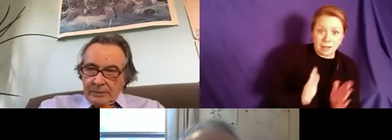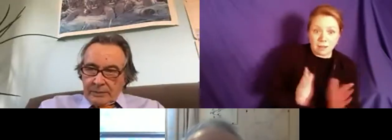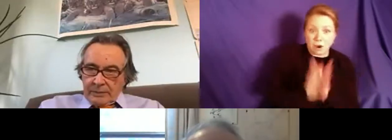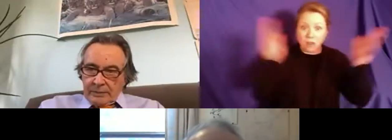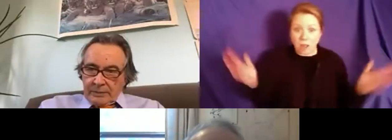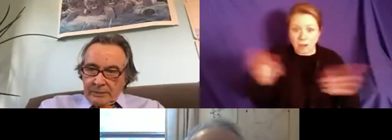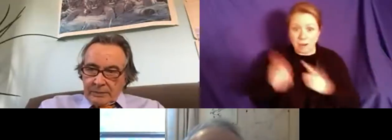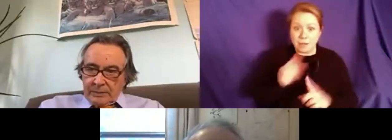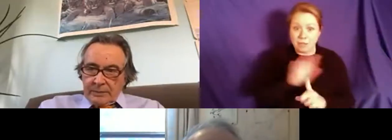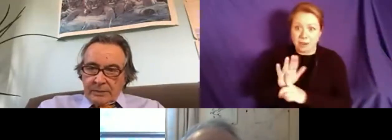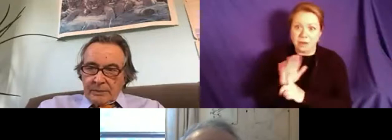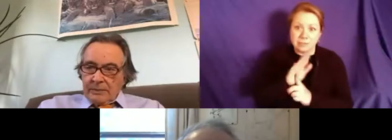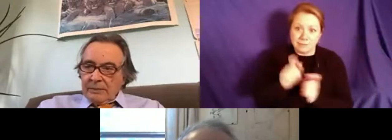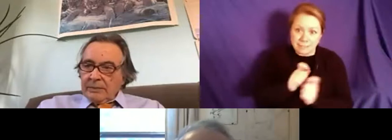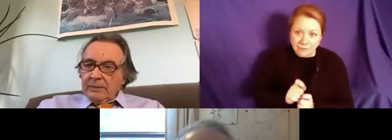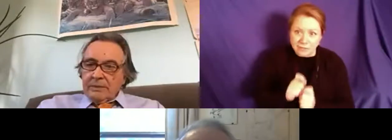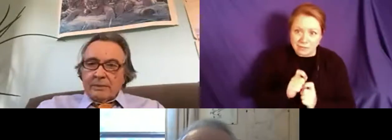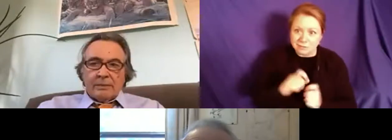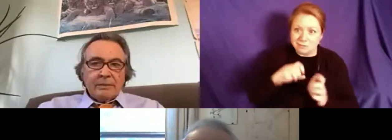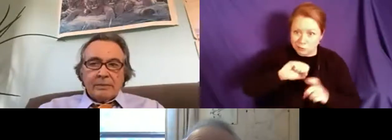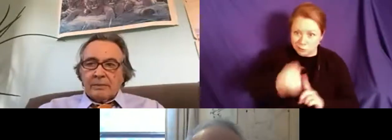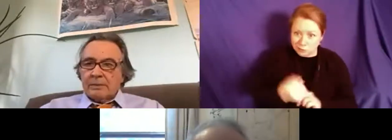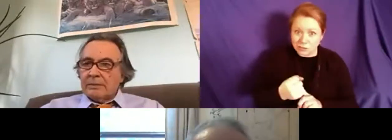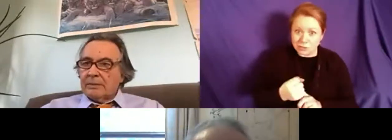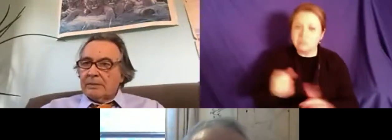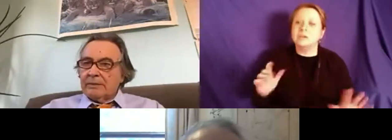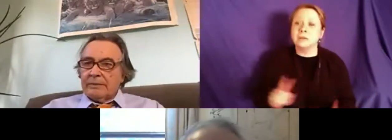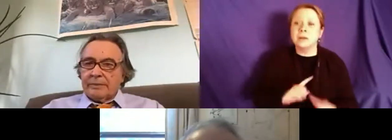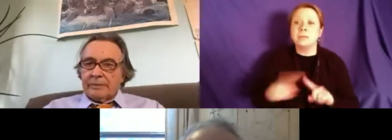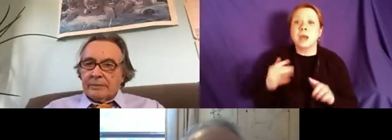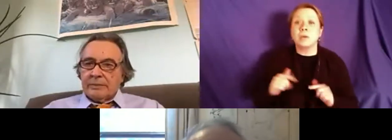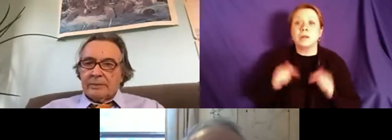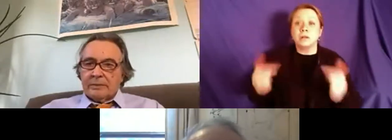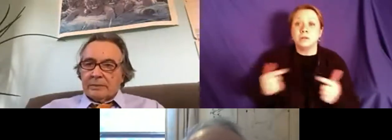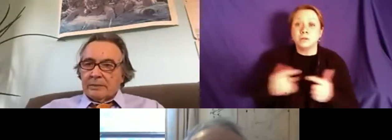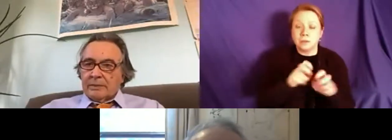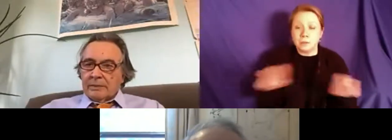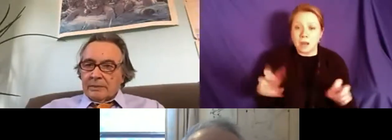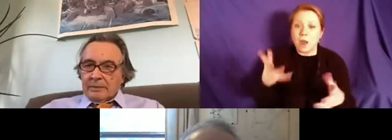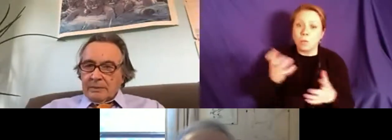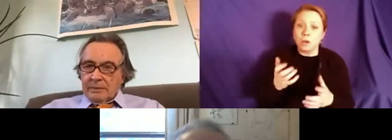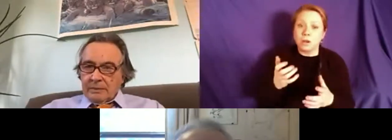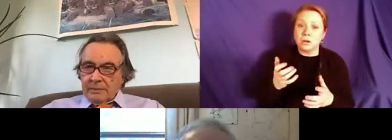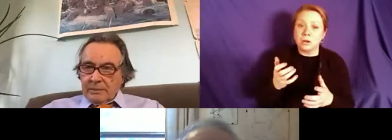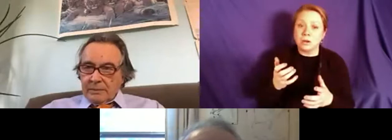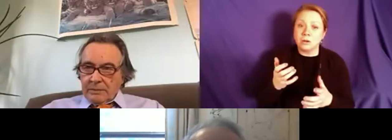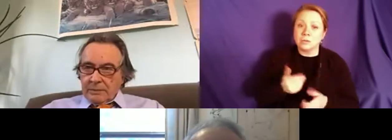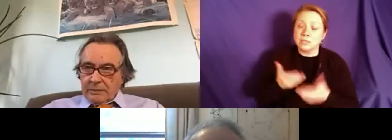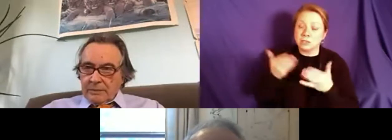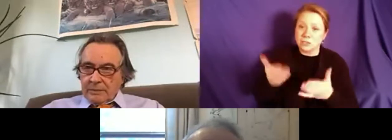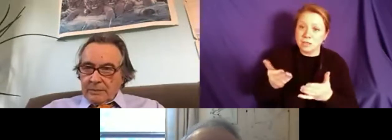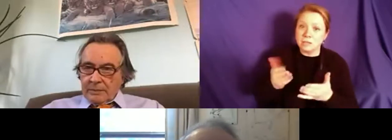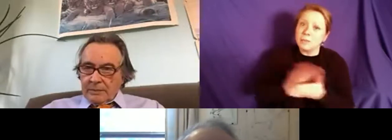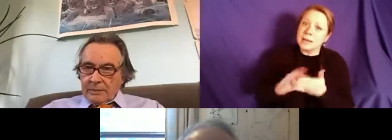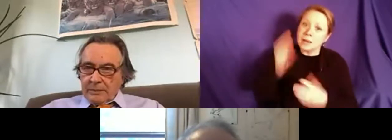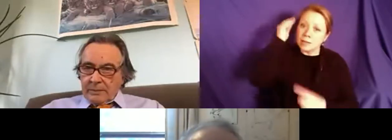that. But as I turn the meeting over to the panelists, I would suggest that it would be good to think about a